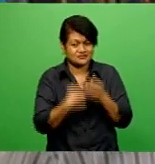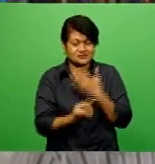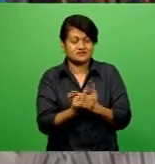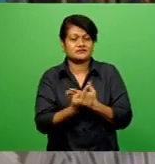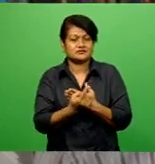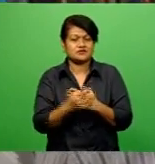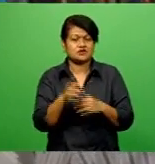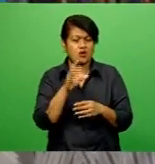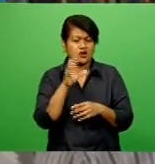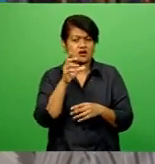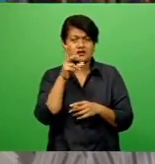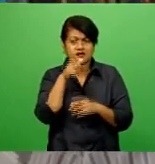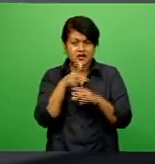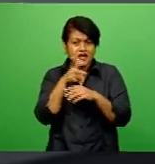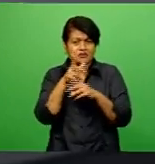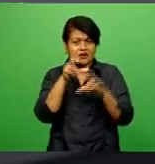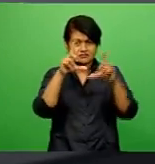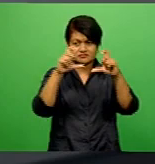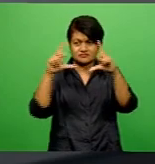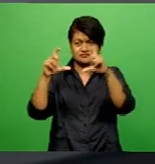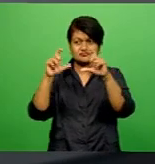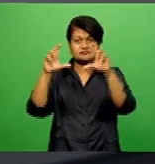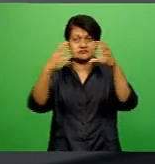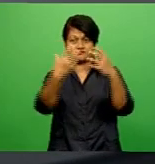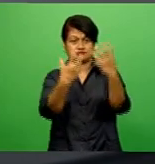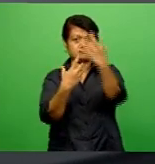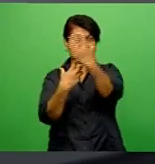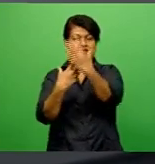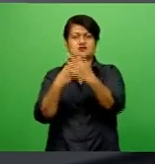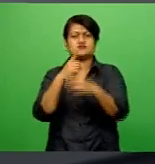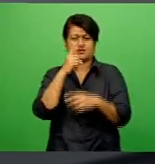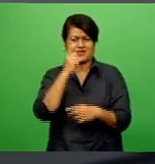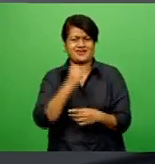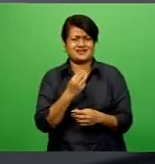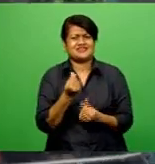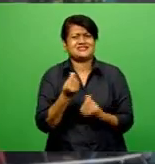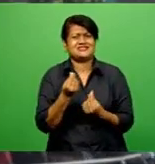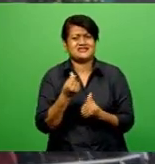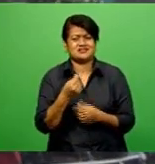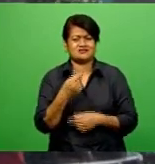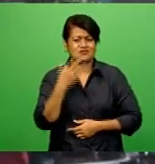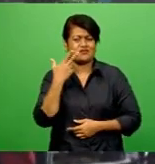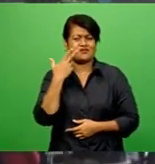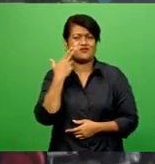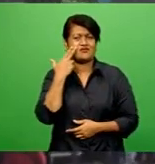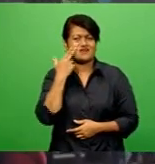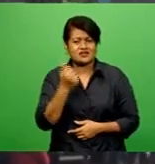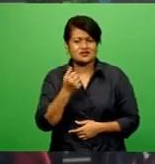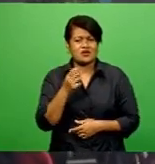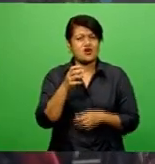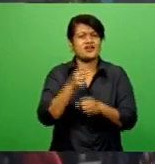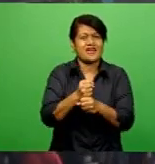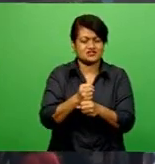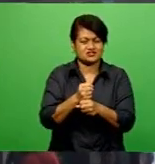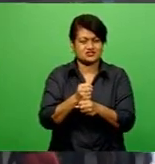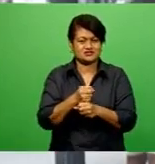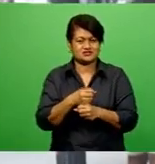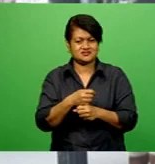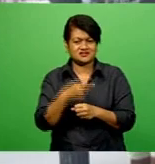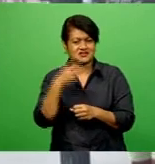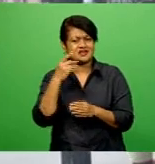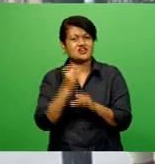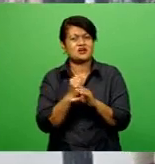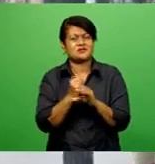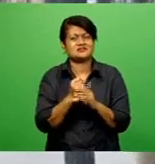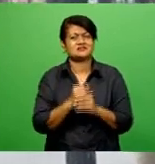up so that it's easy. It's more like we want prevention of crime than when the crime has happened and with the police running after the criminal or something like that.